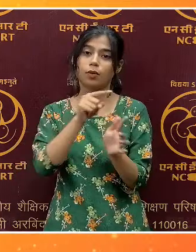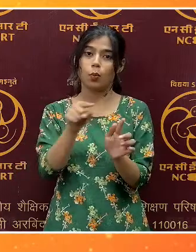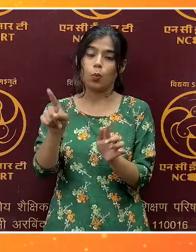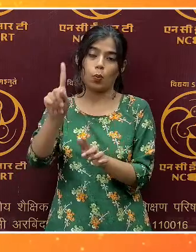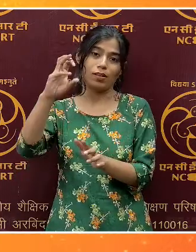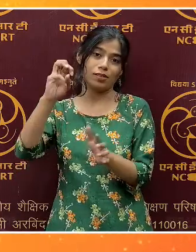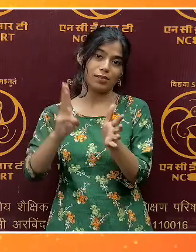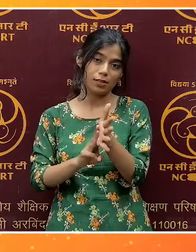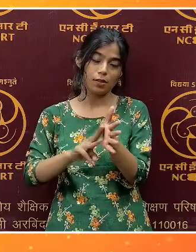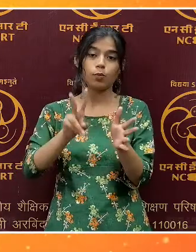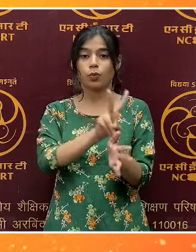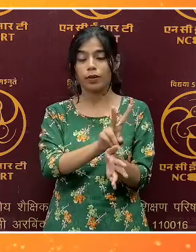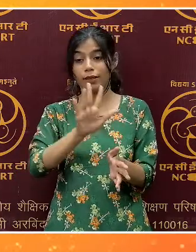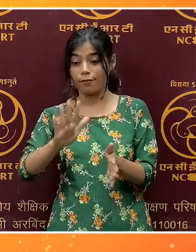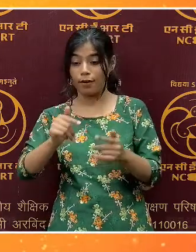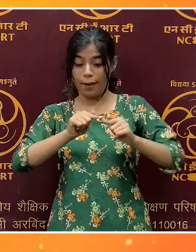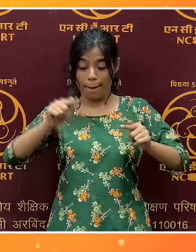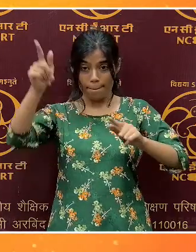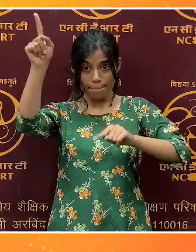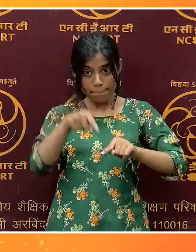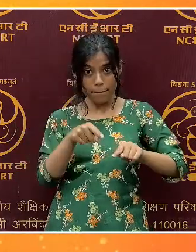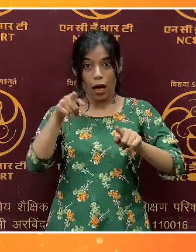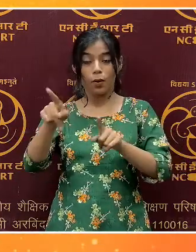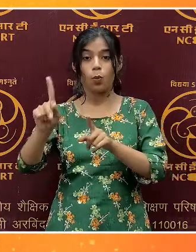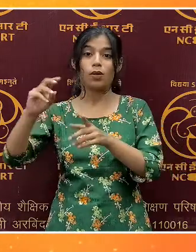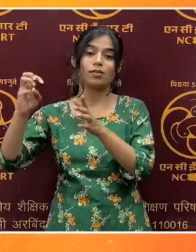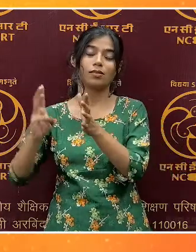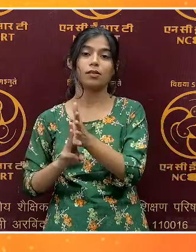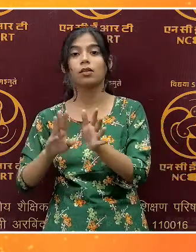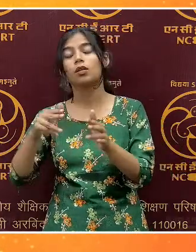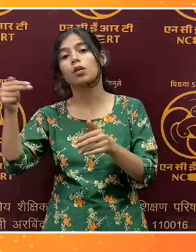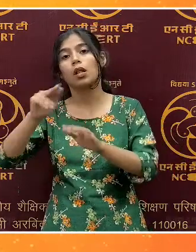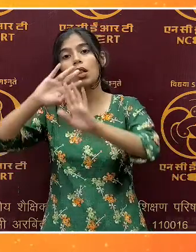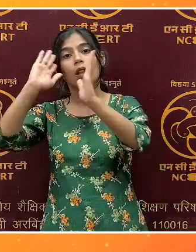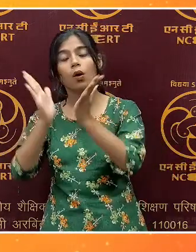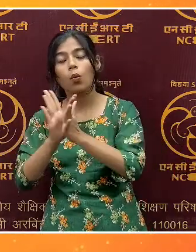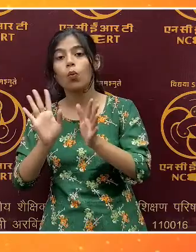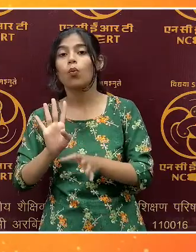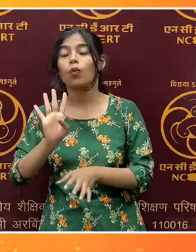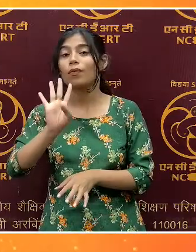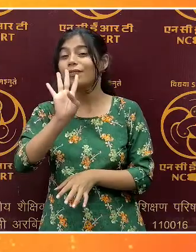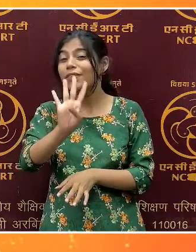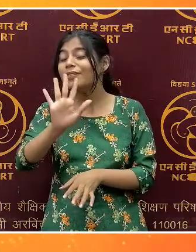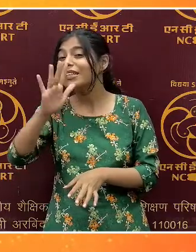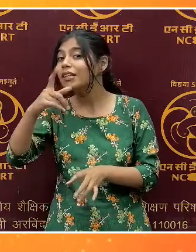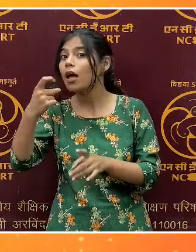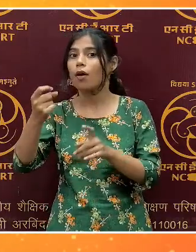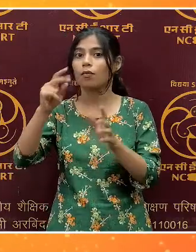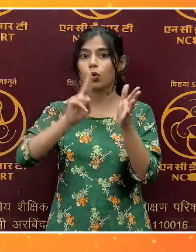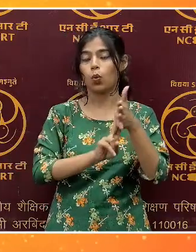by 5 centimeter, and we have direction 47 degree north of east.